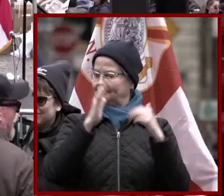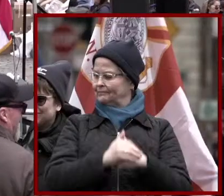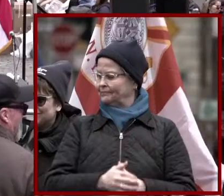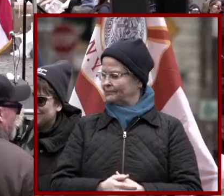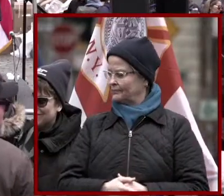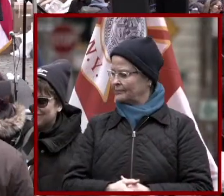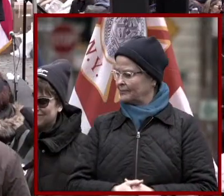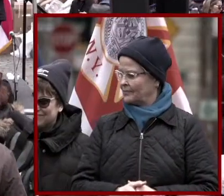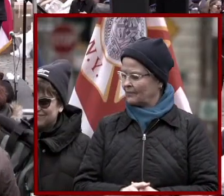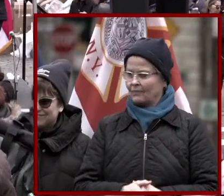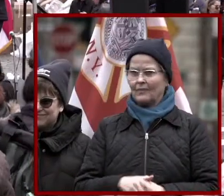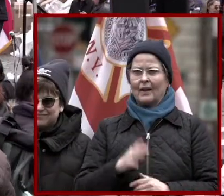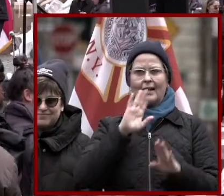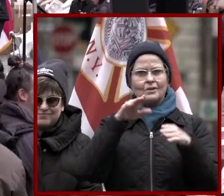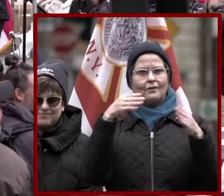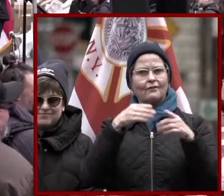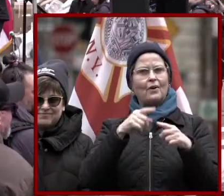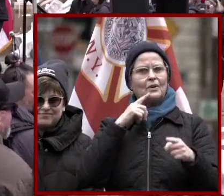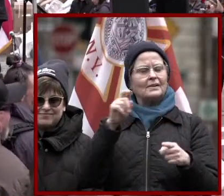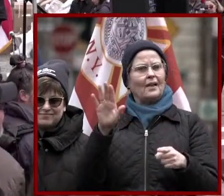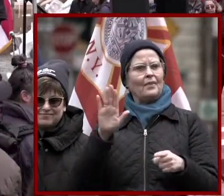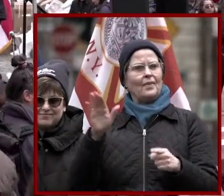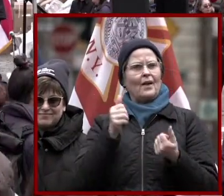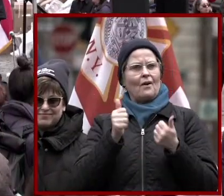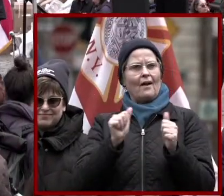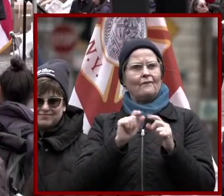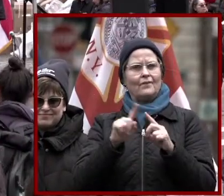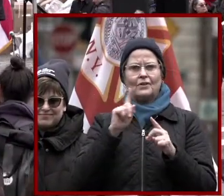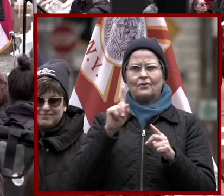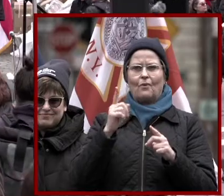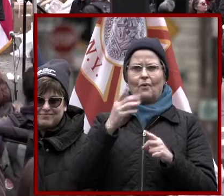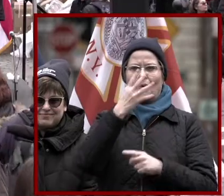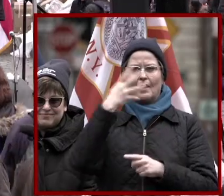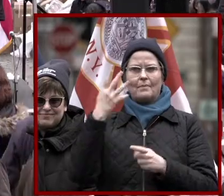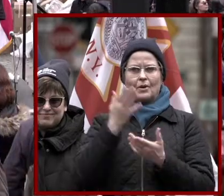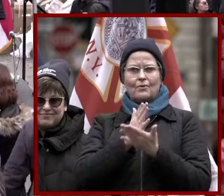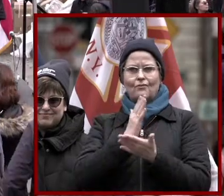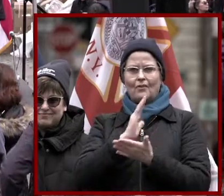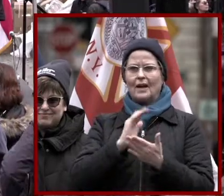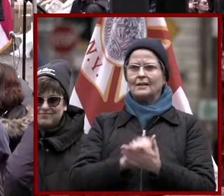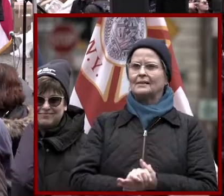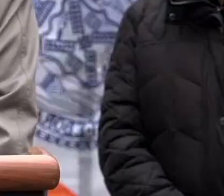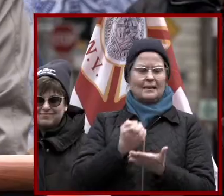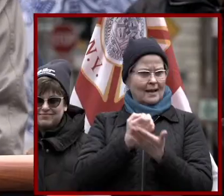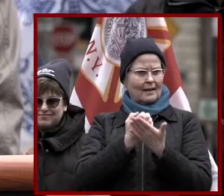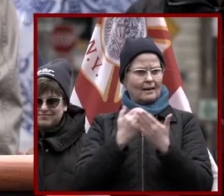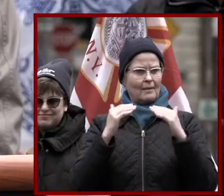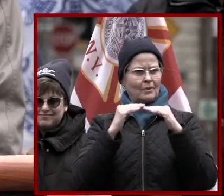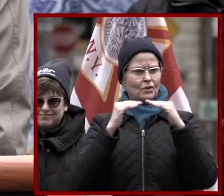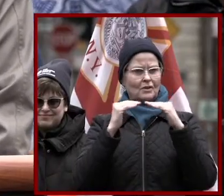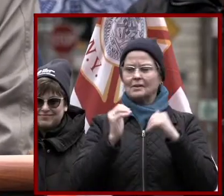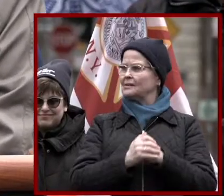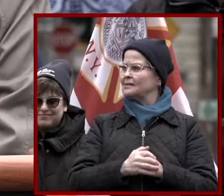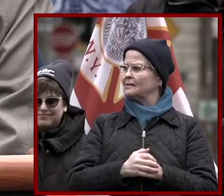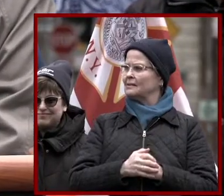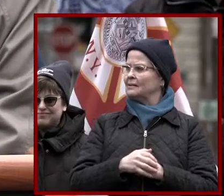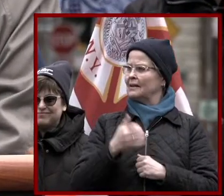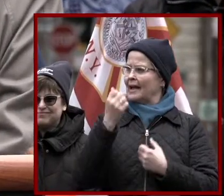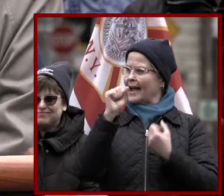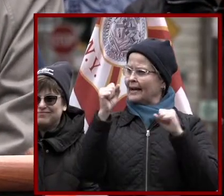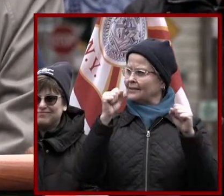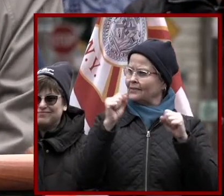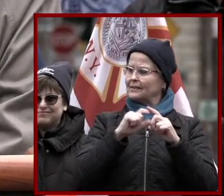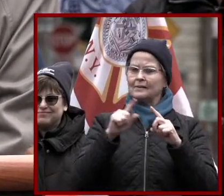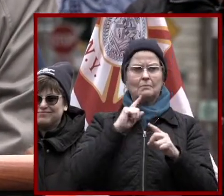Ann is focused on the organization's efforts on prioritizing immigrants' rights, economic justice, activism,